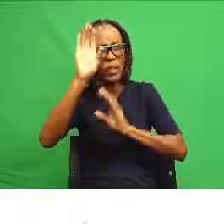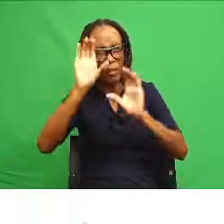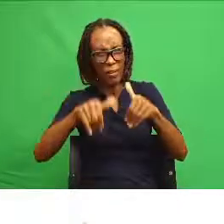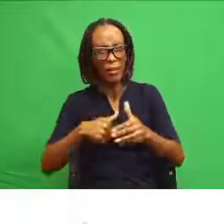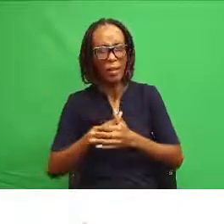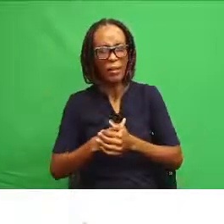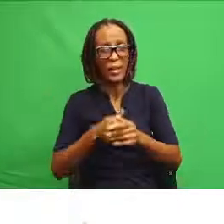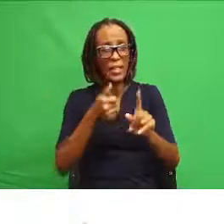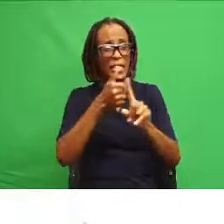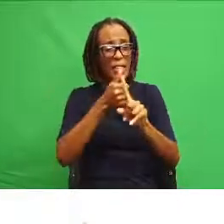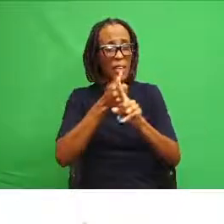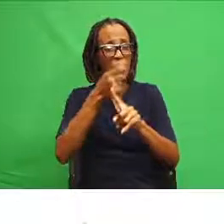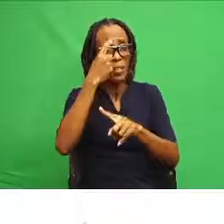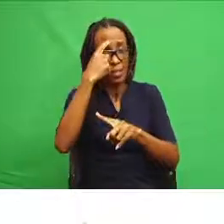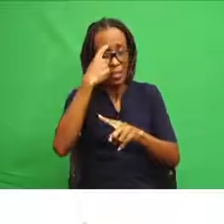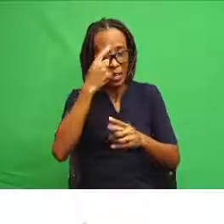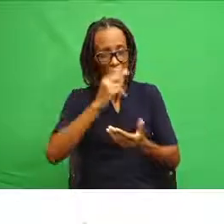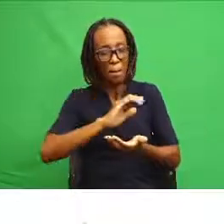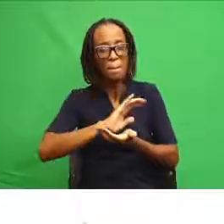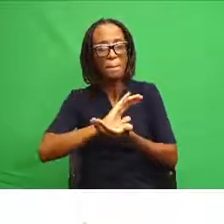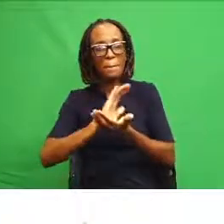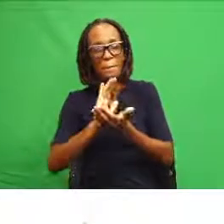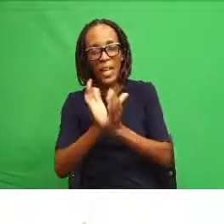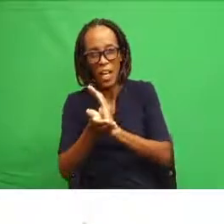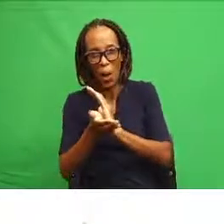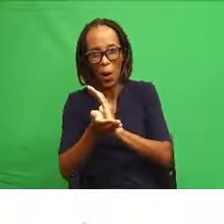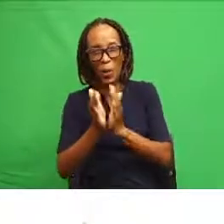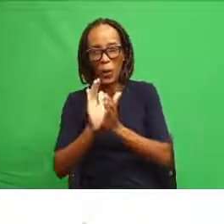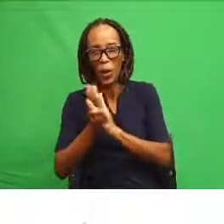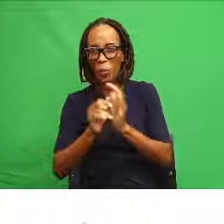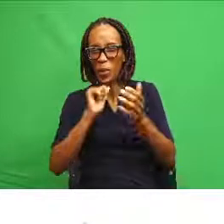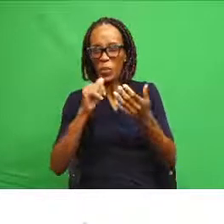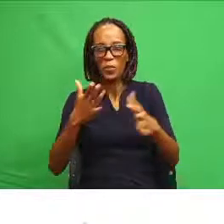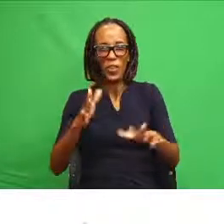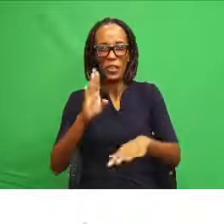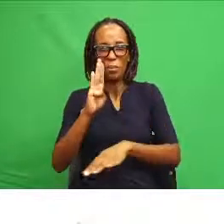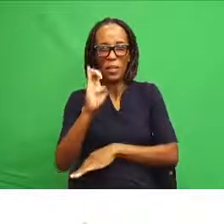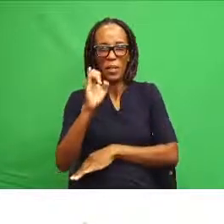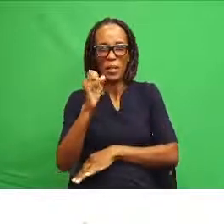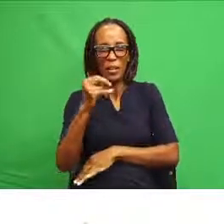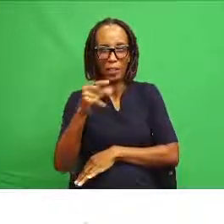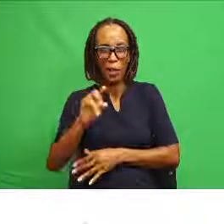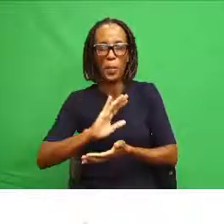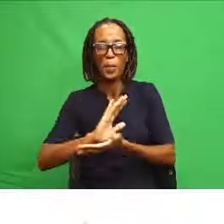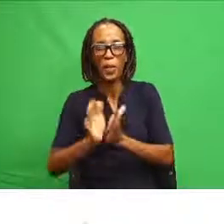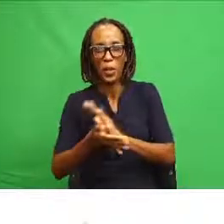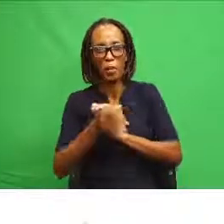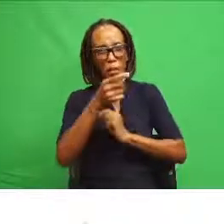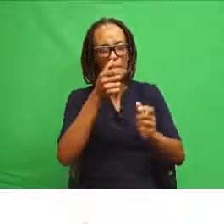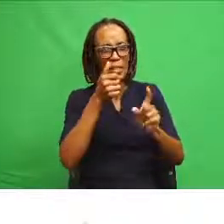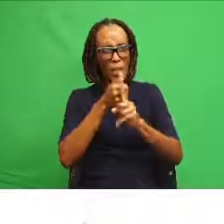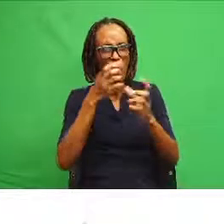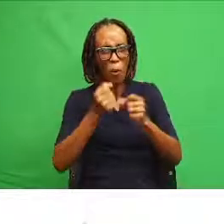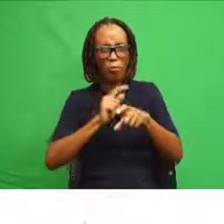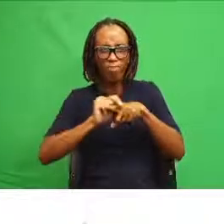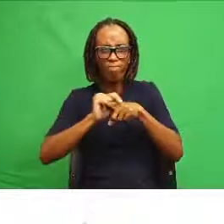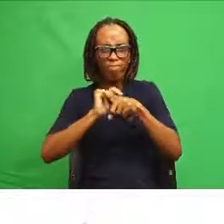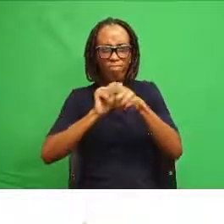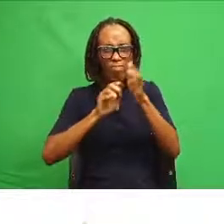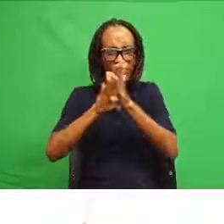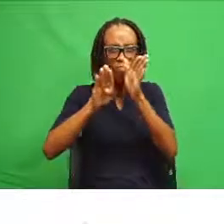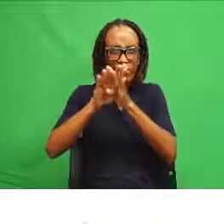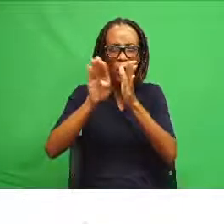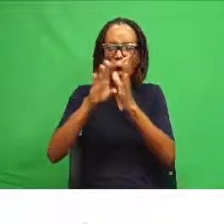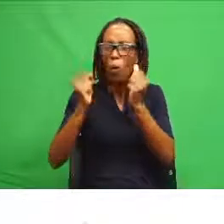himself as a human becoming. His mission is to become the best that he can be by helping others